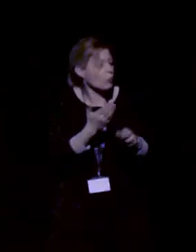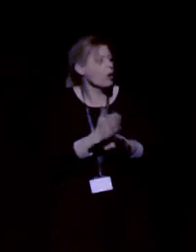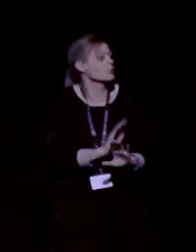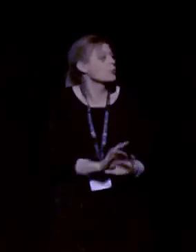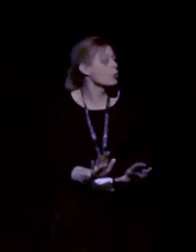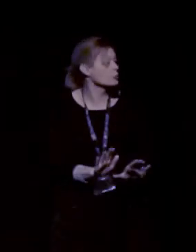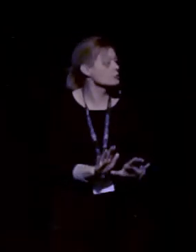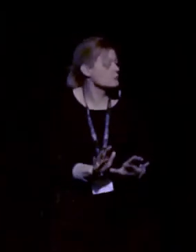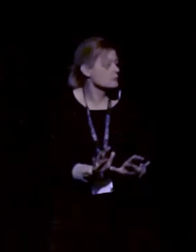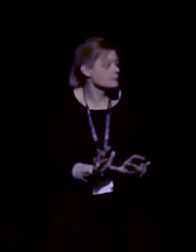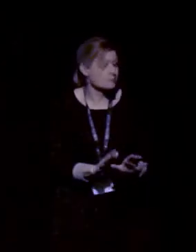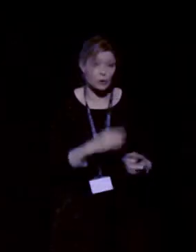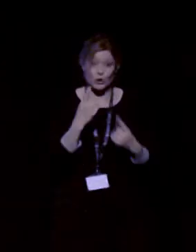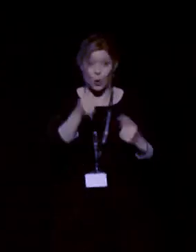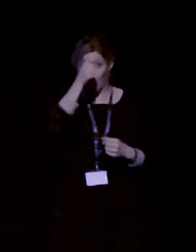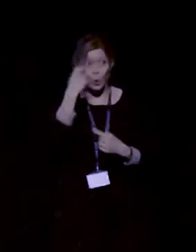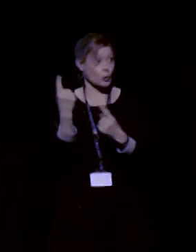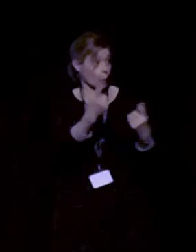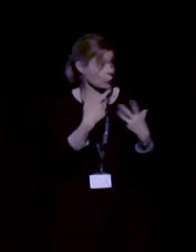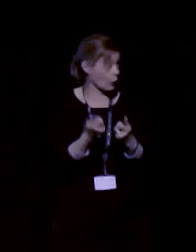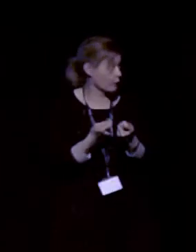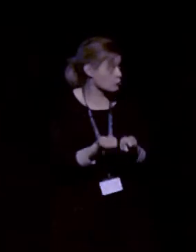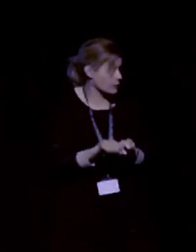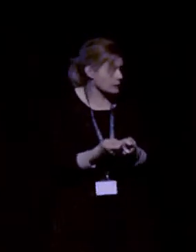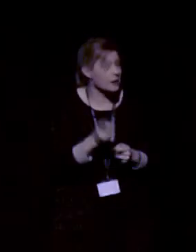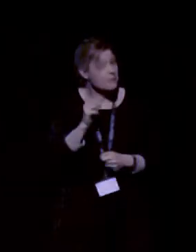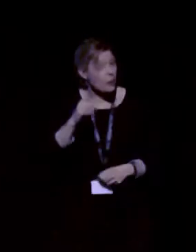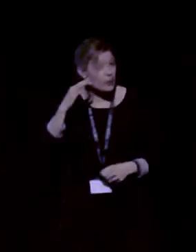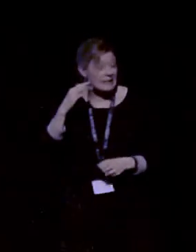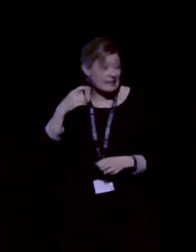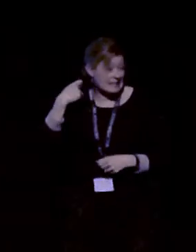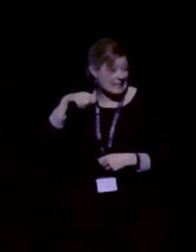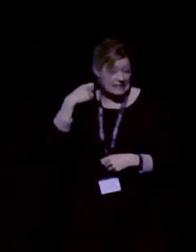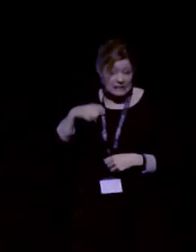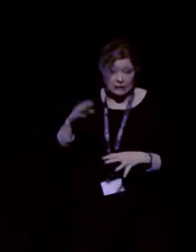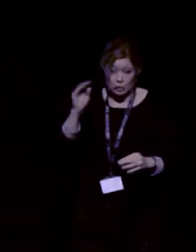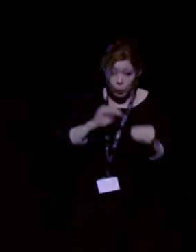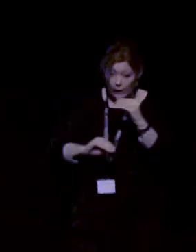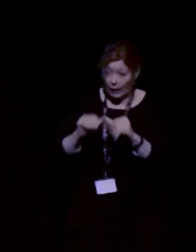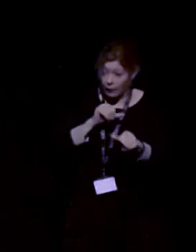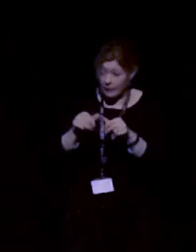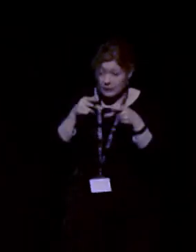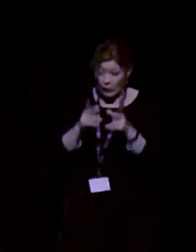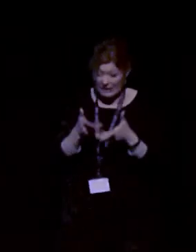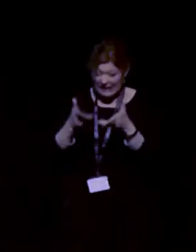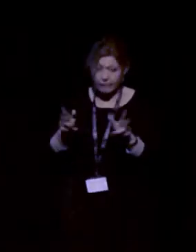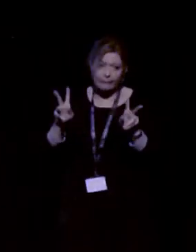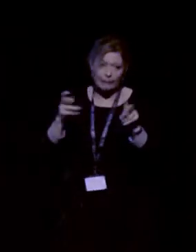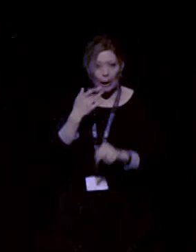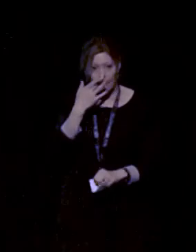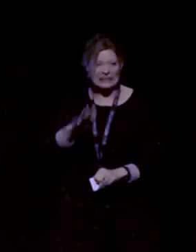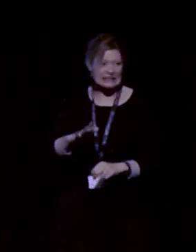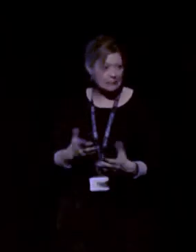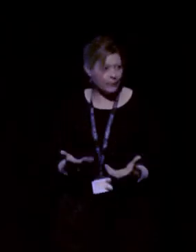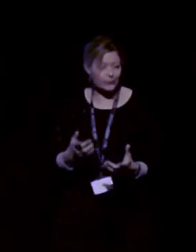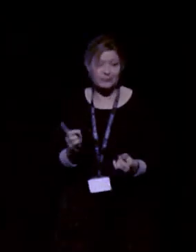Unfortunately, for the case of tinnitus, it's hard to choose an appropriate placebo to evaluate the